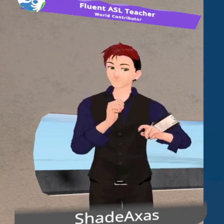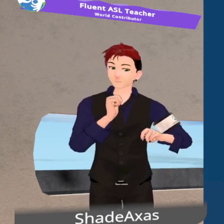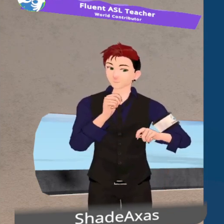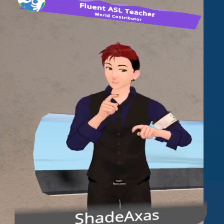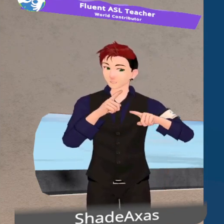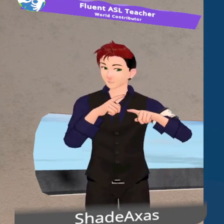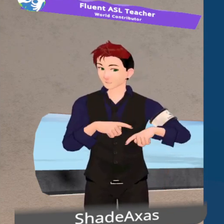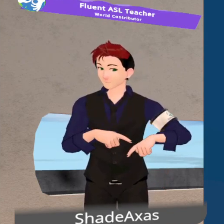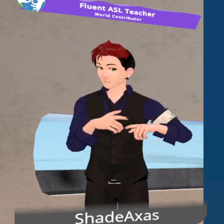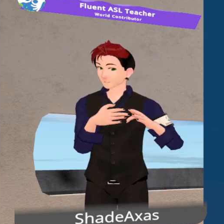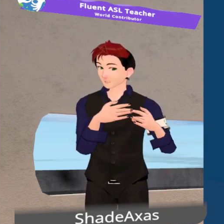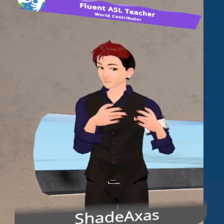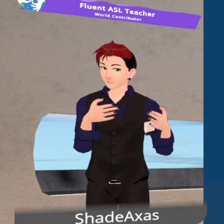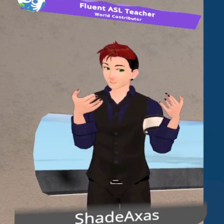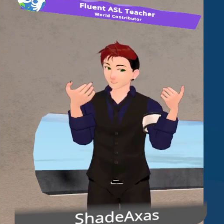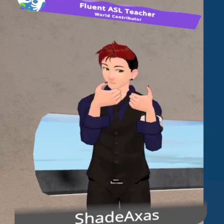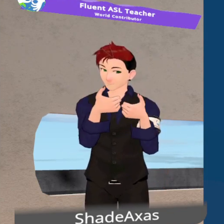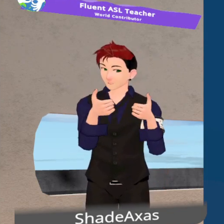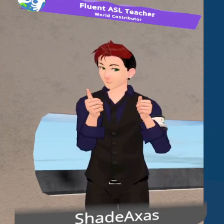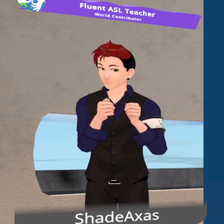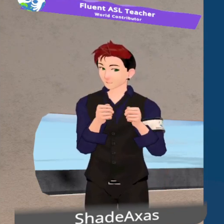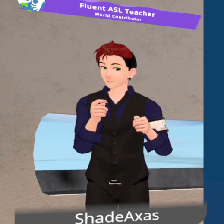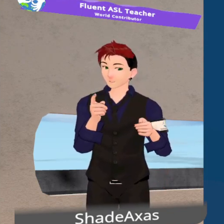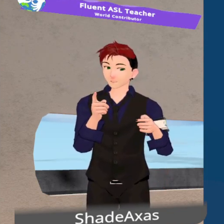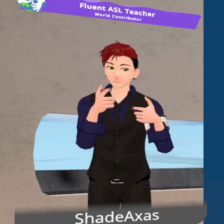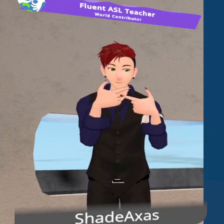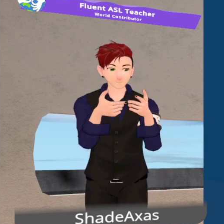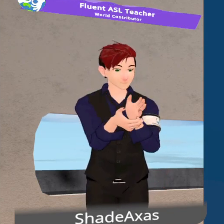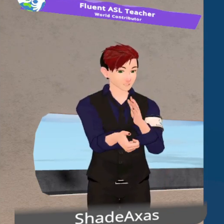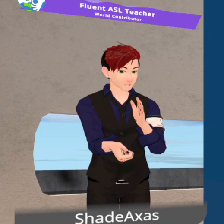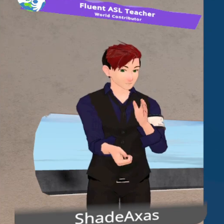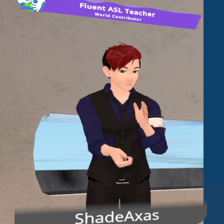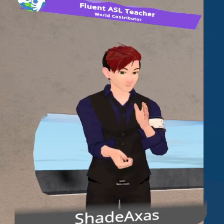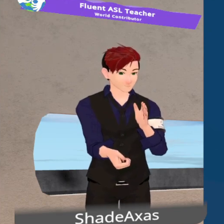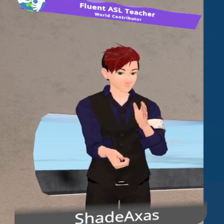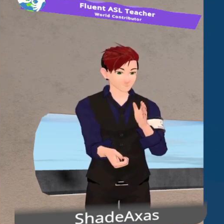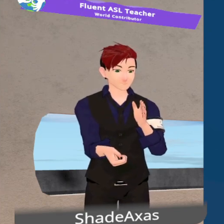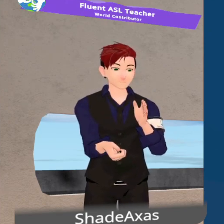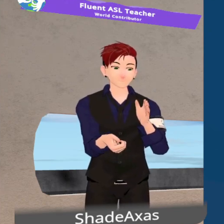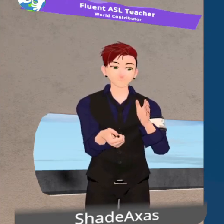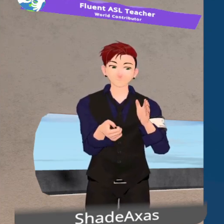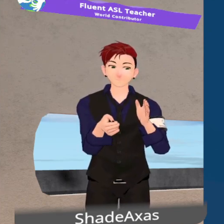That doesn't typically correlate with sign skill.